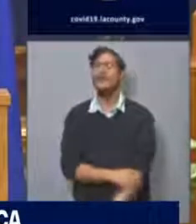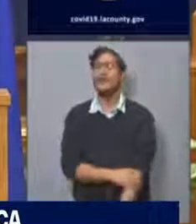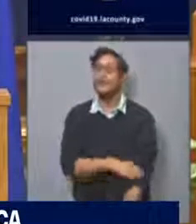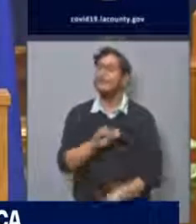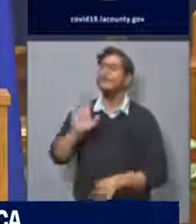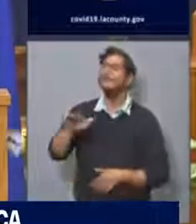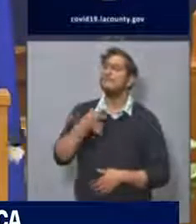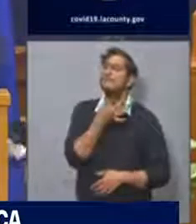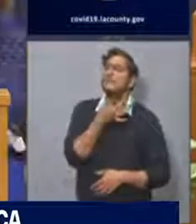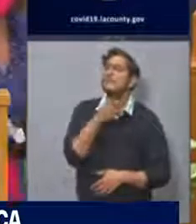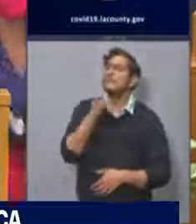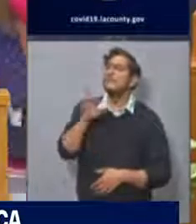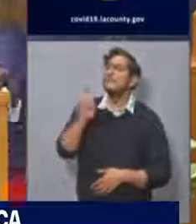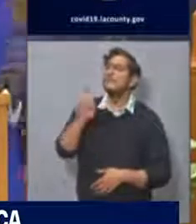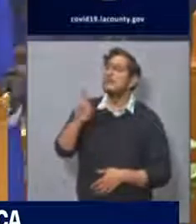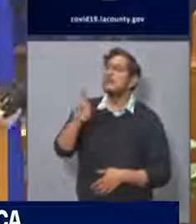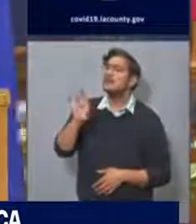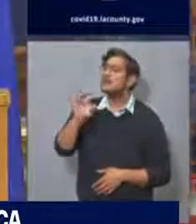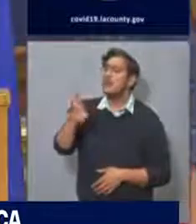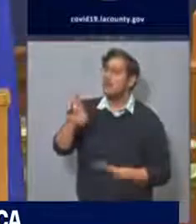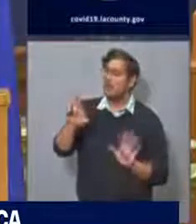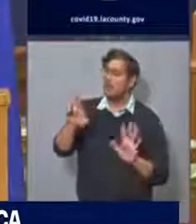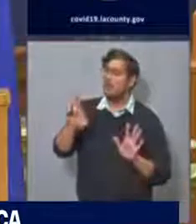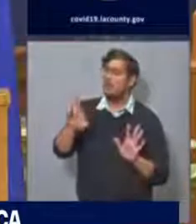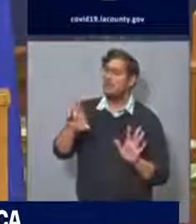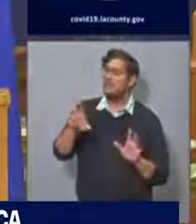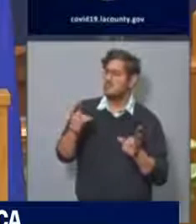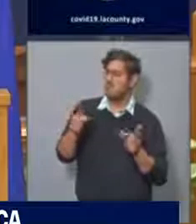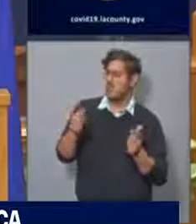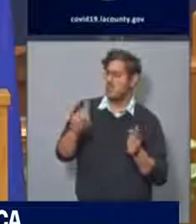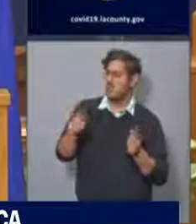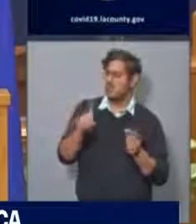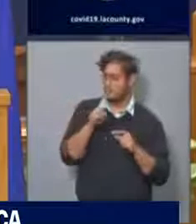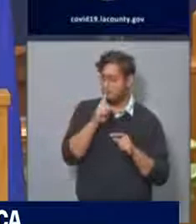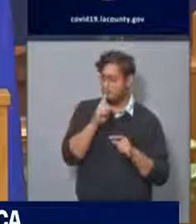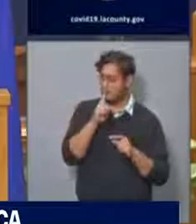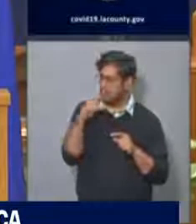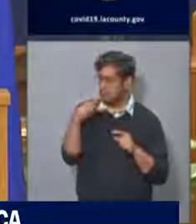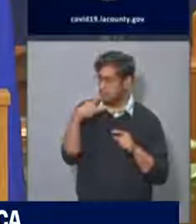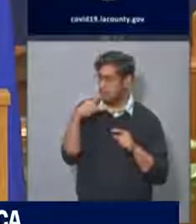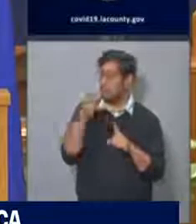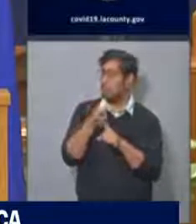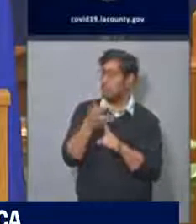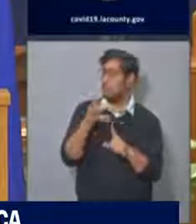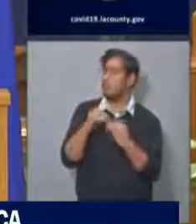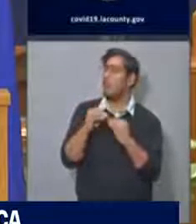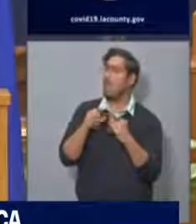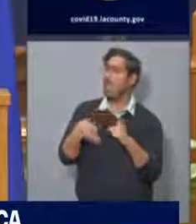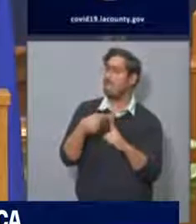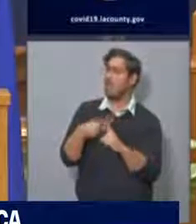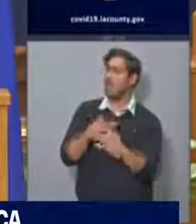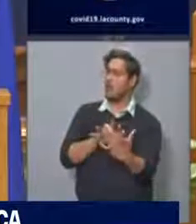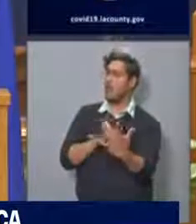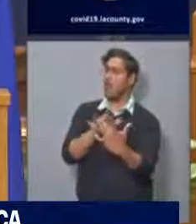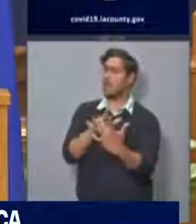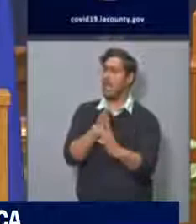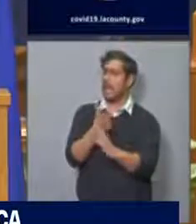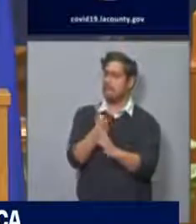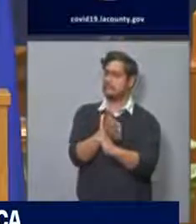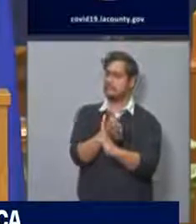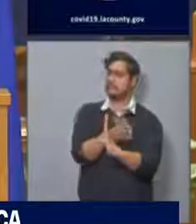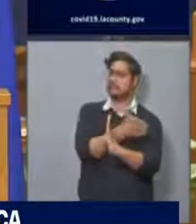Dr. Ferrer, very quickly, some clarity on the contact tracing that you've done thus